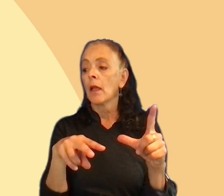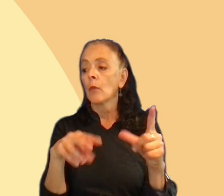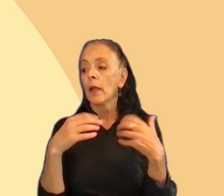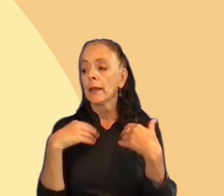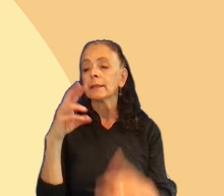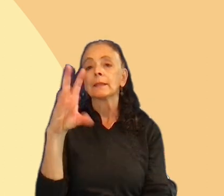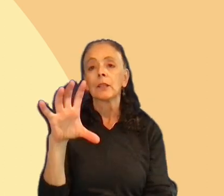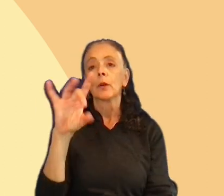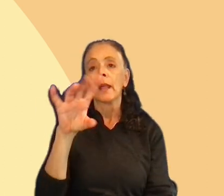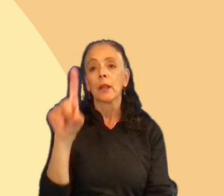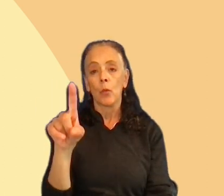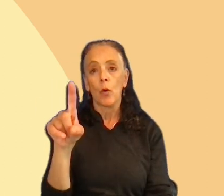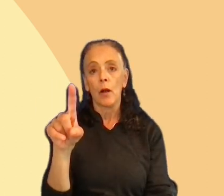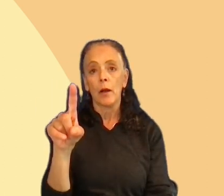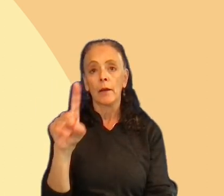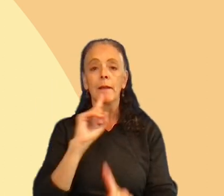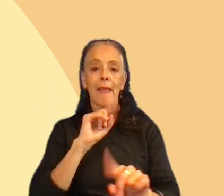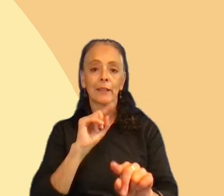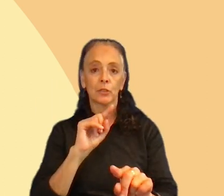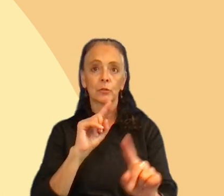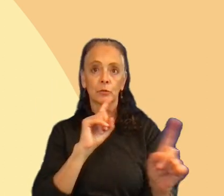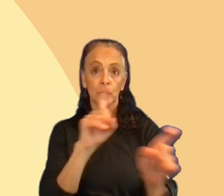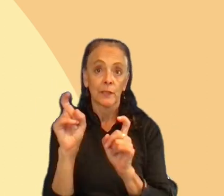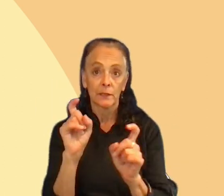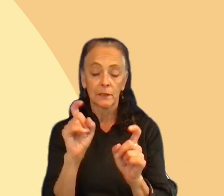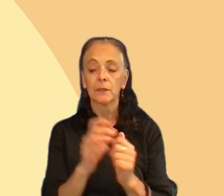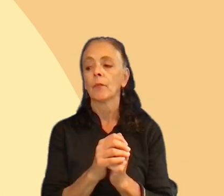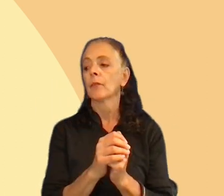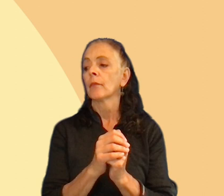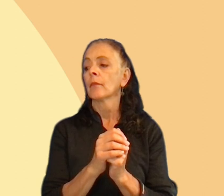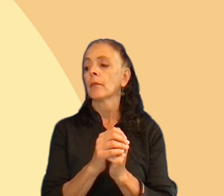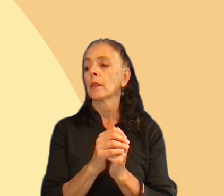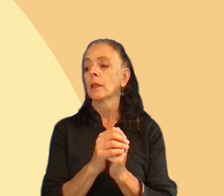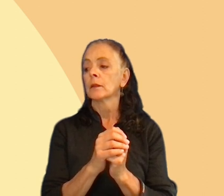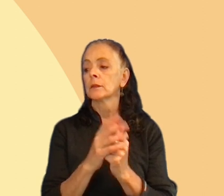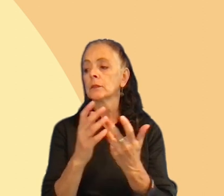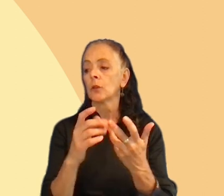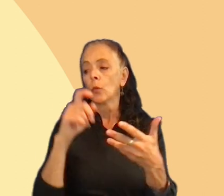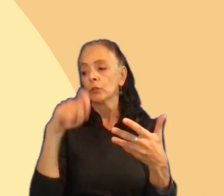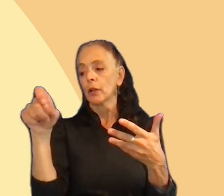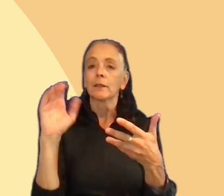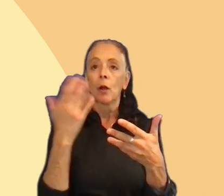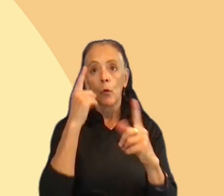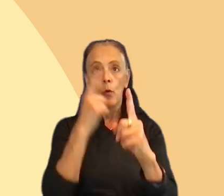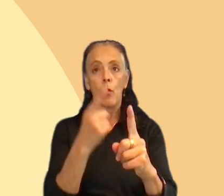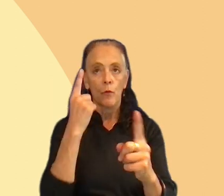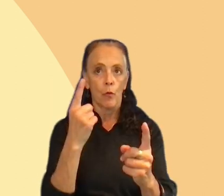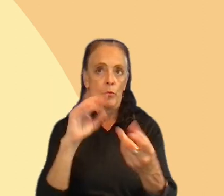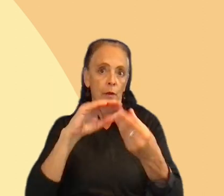six hundred eight ones answered service so we we checked our uh goal for a number of